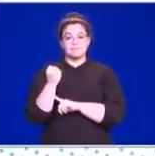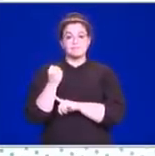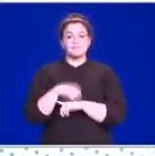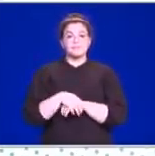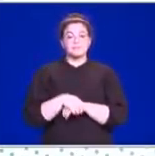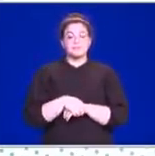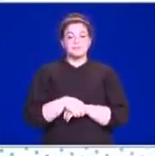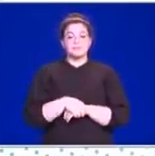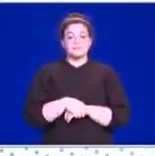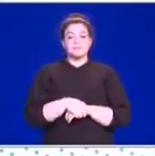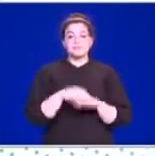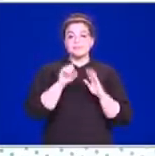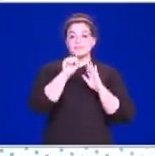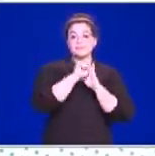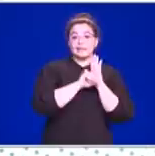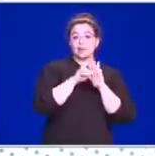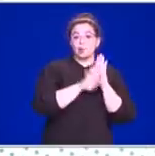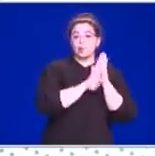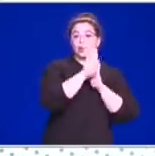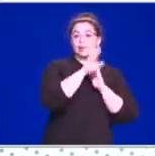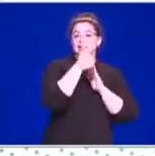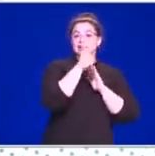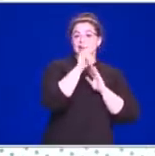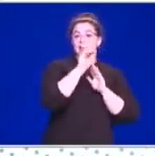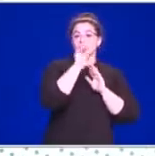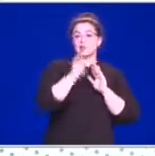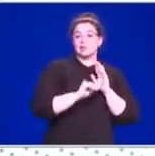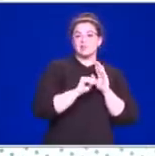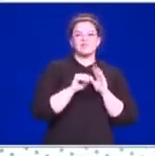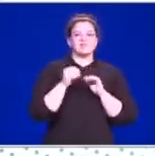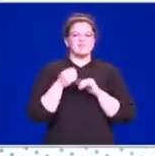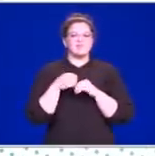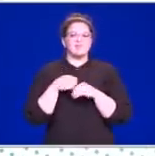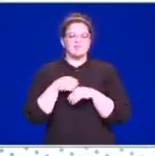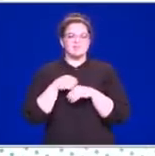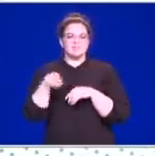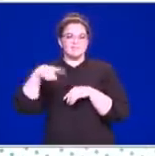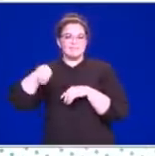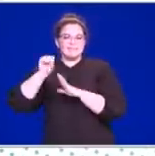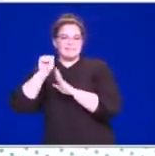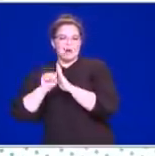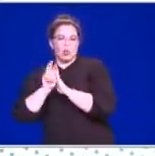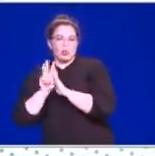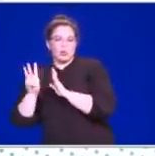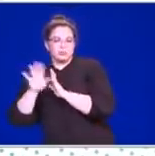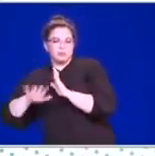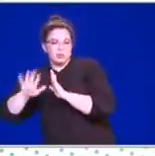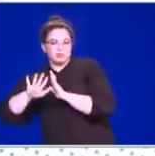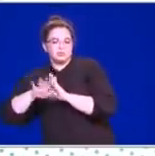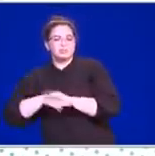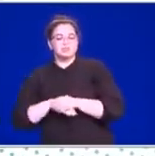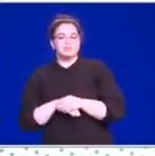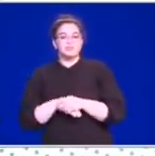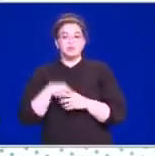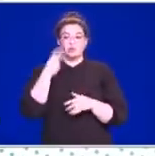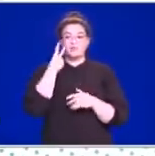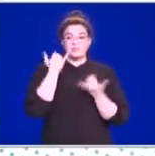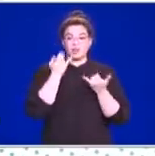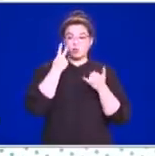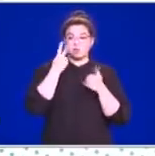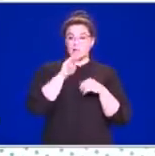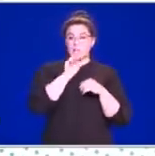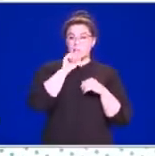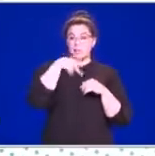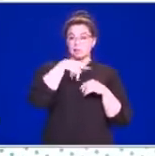by 10% or more that decade were almost all in the South or West. Here we see the equivalent map for 2000 to